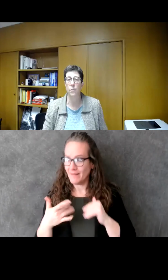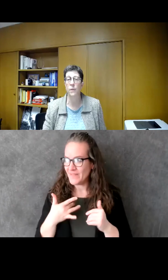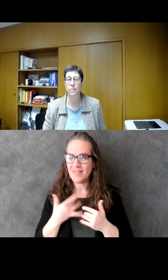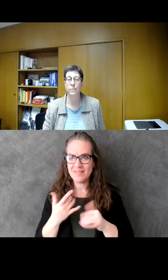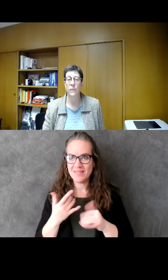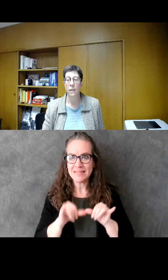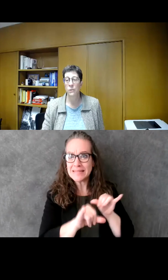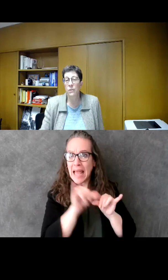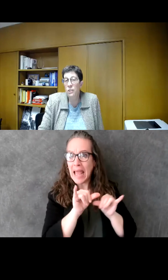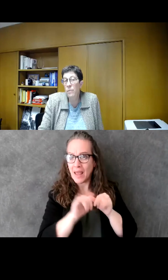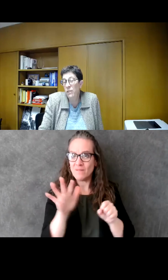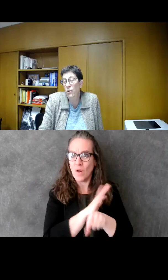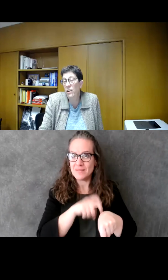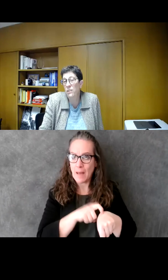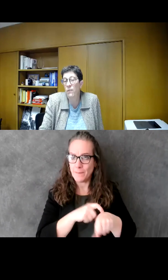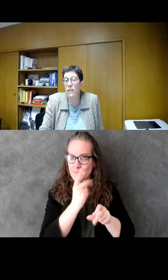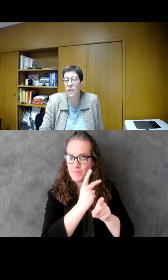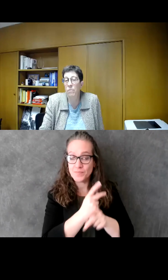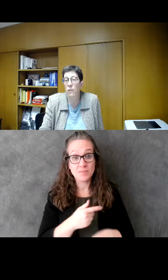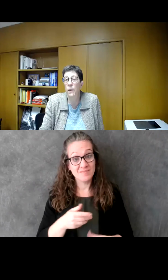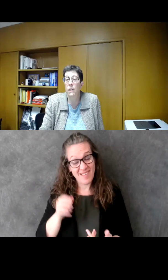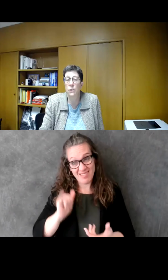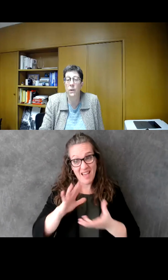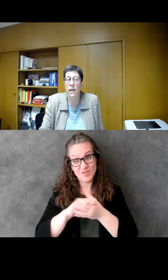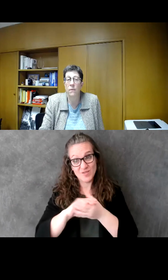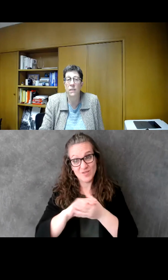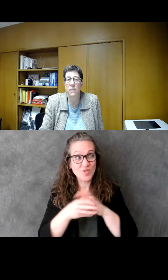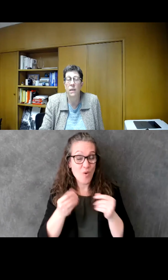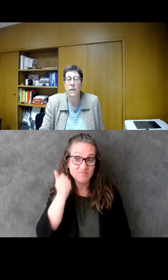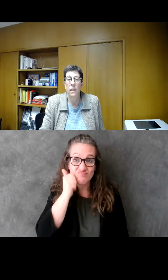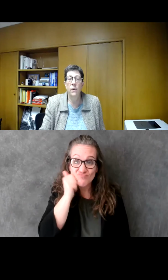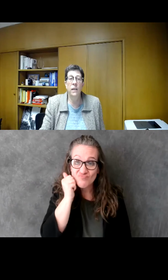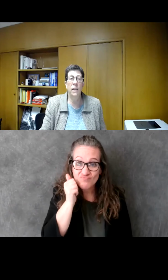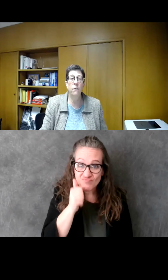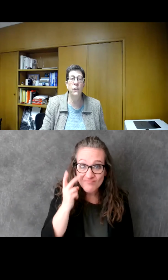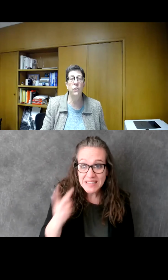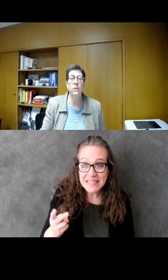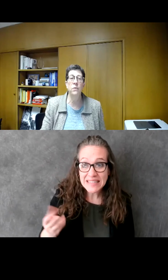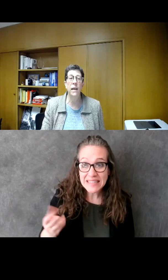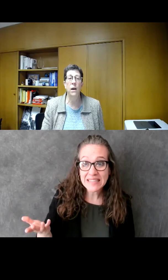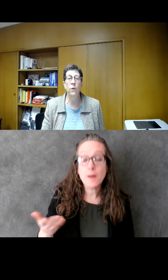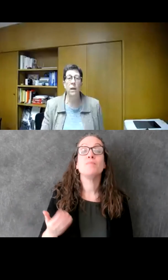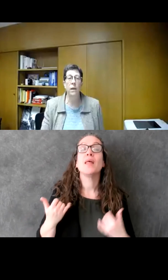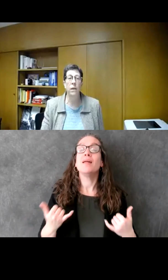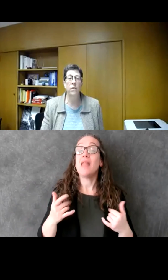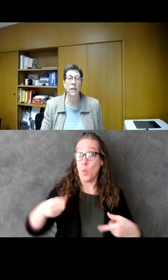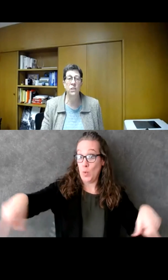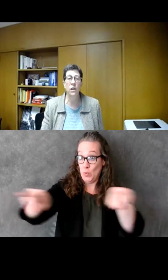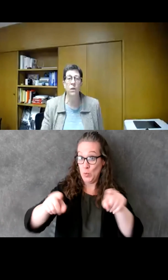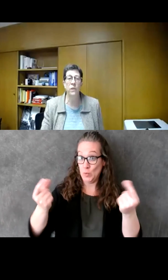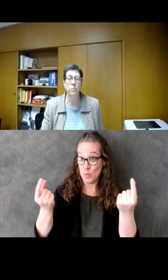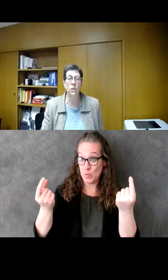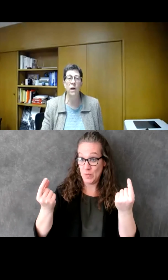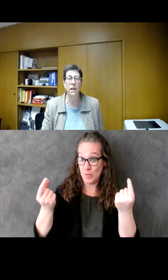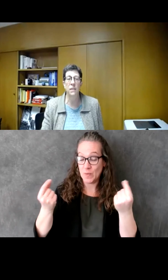her husband. So this should be a story that's fairly familiar to a lot of us. And what I'd like for you to do now is, let's